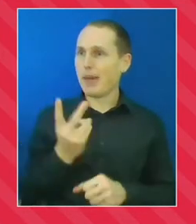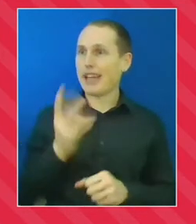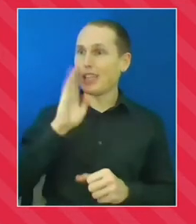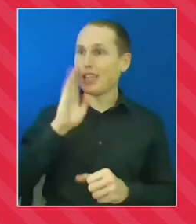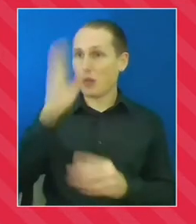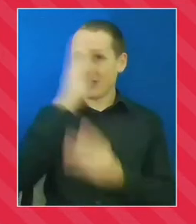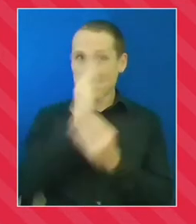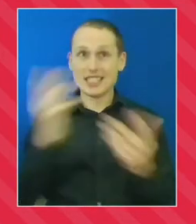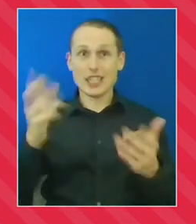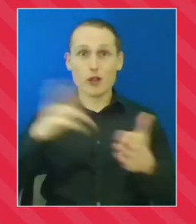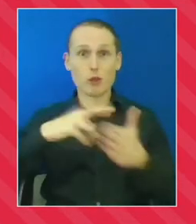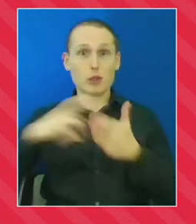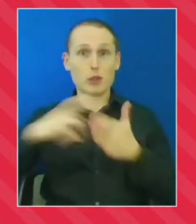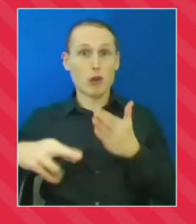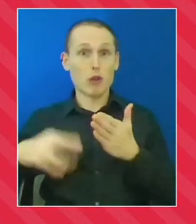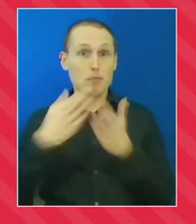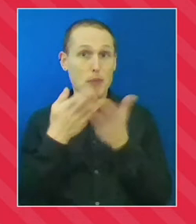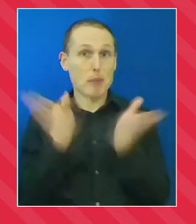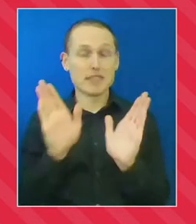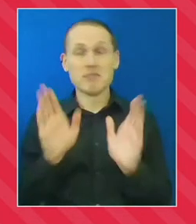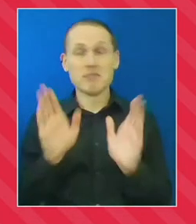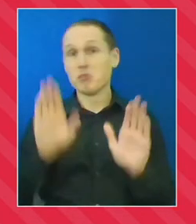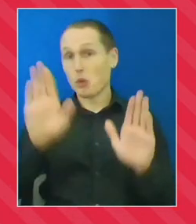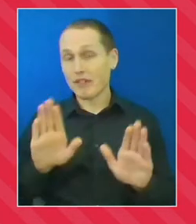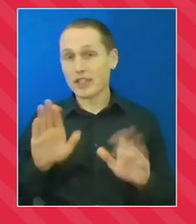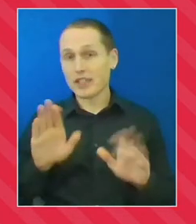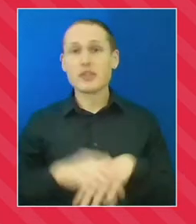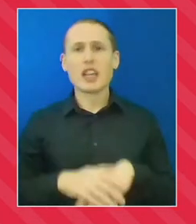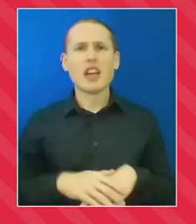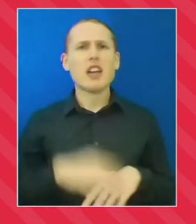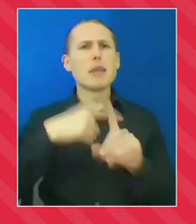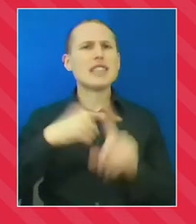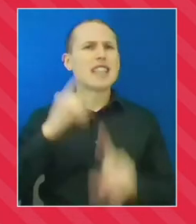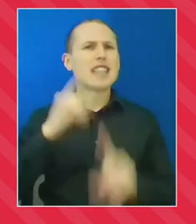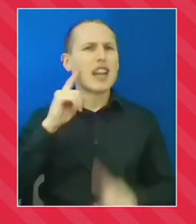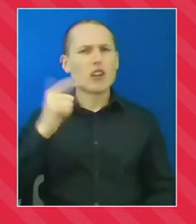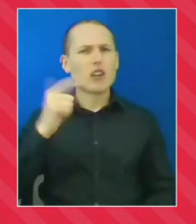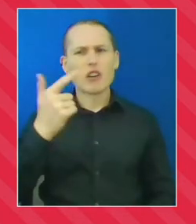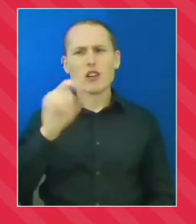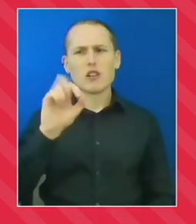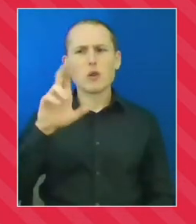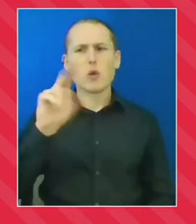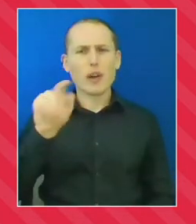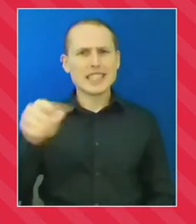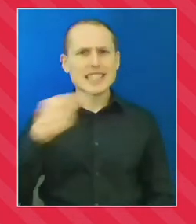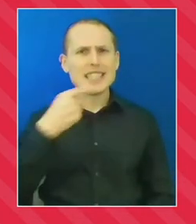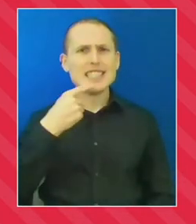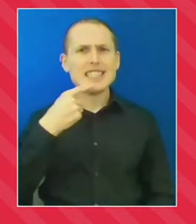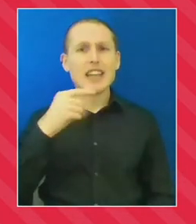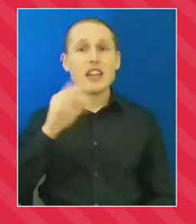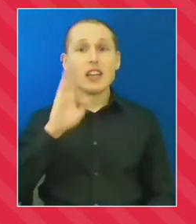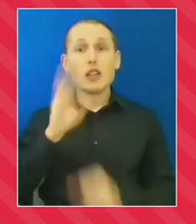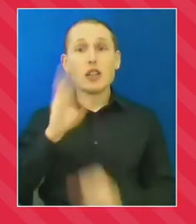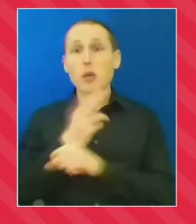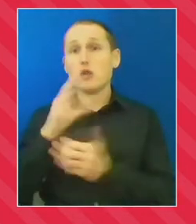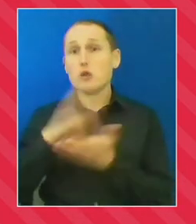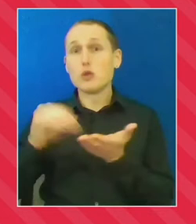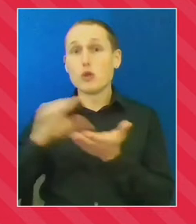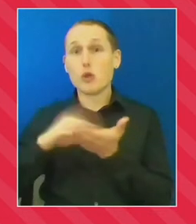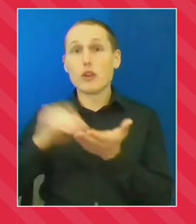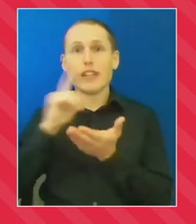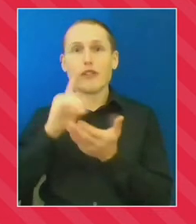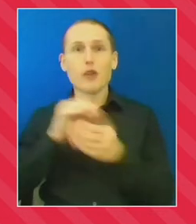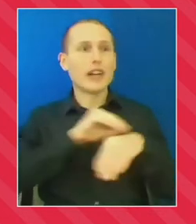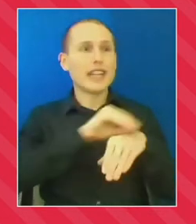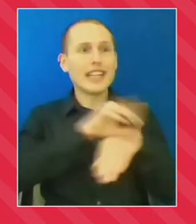I also, you know, I heard Gordon say using these learnings to potentially influence other food and beverage companies. And Andrew heard you